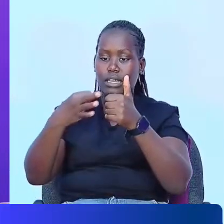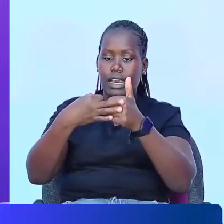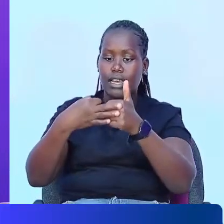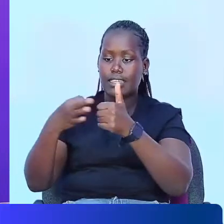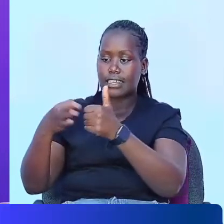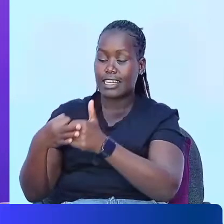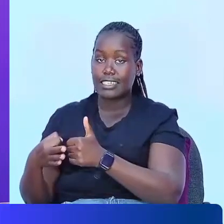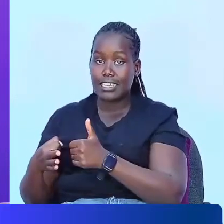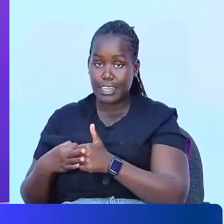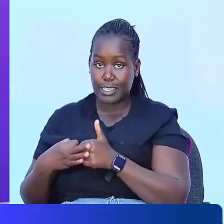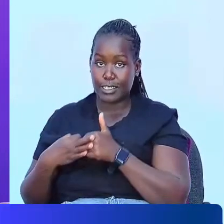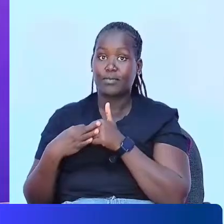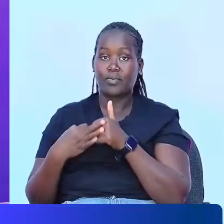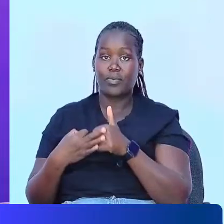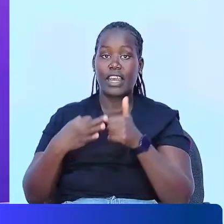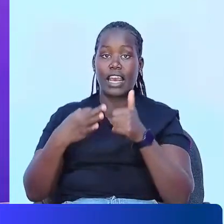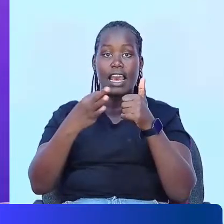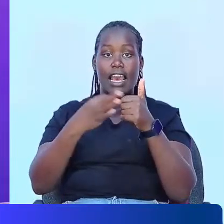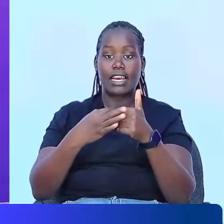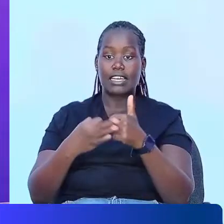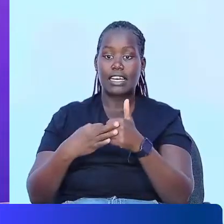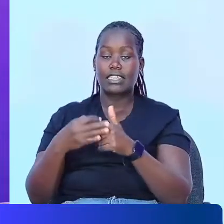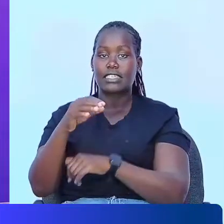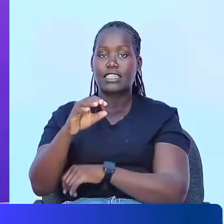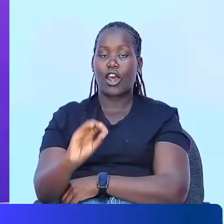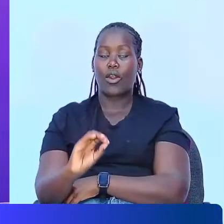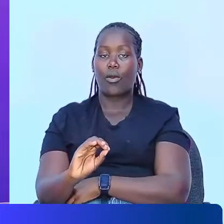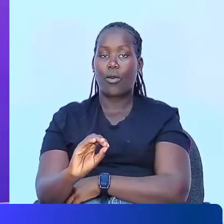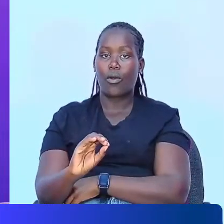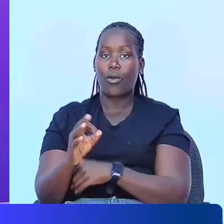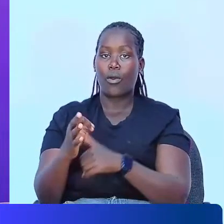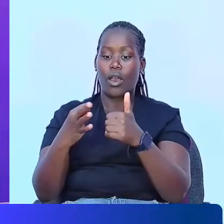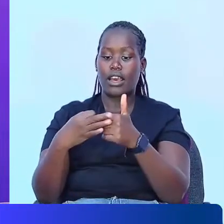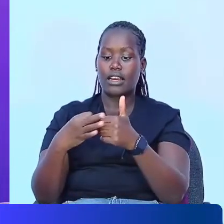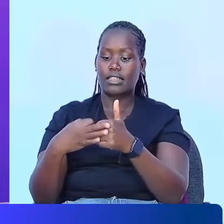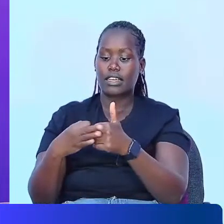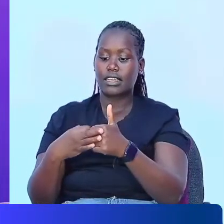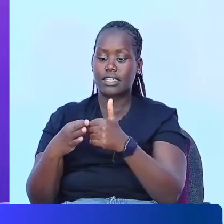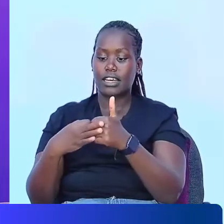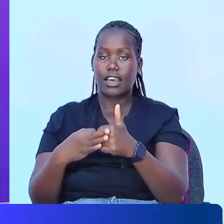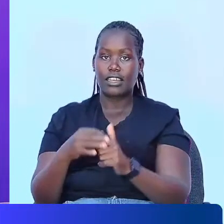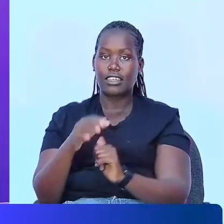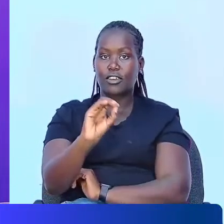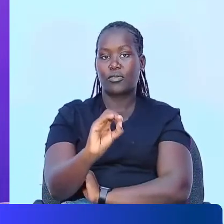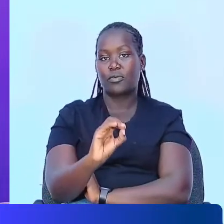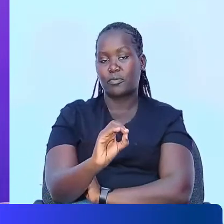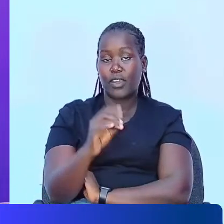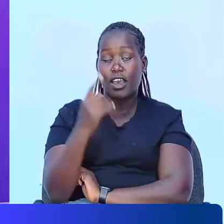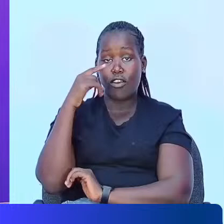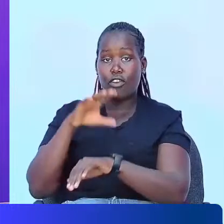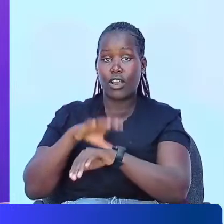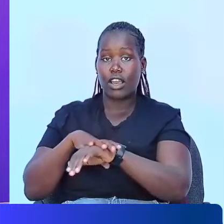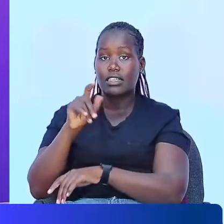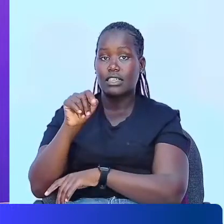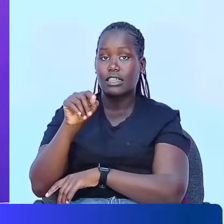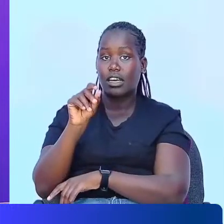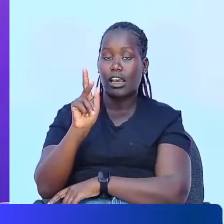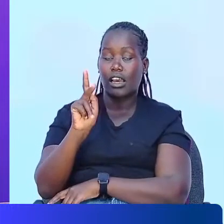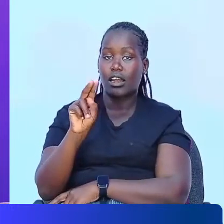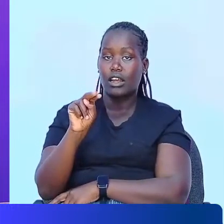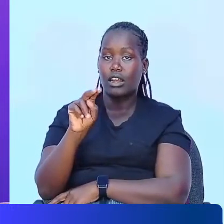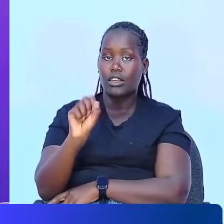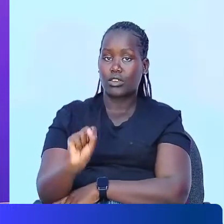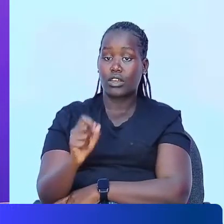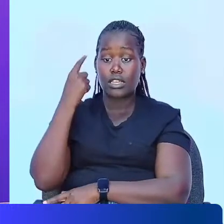888 880. Yeah. 888 880 for buying token.